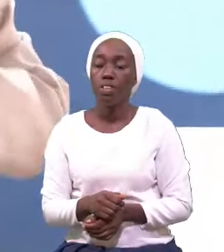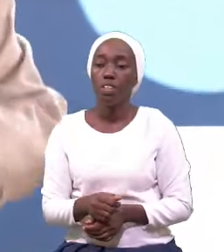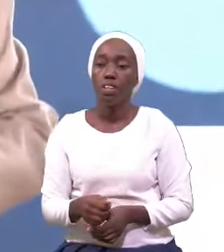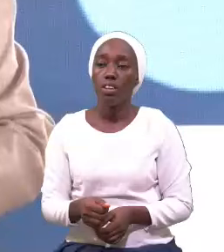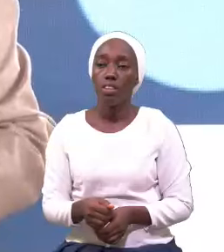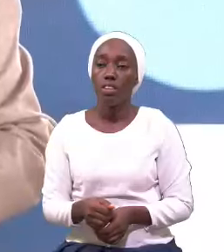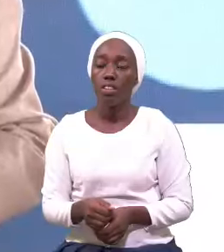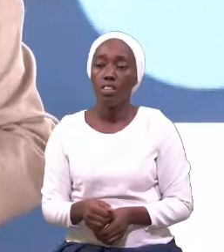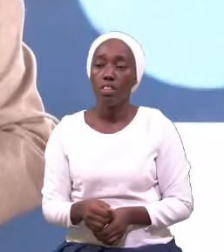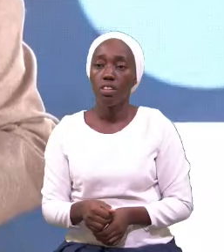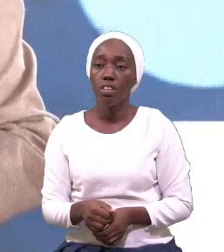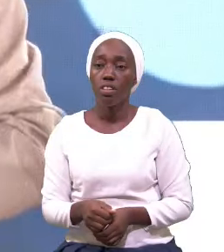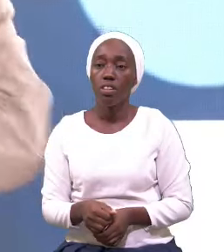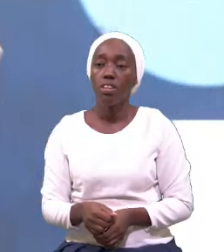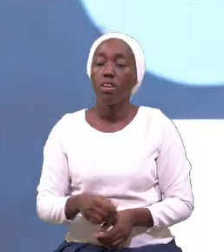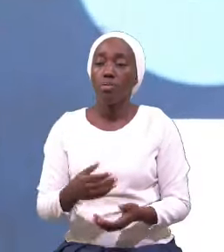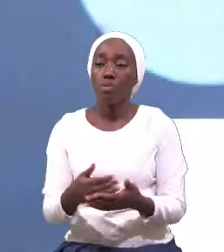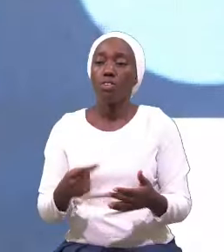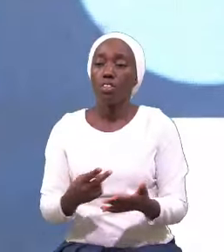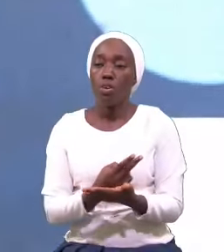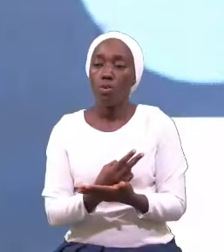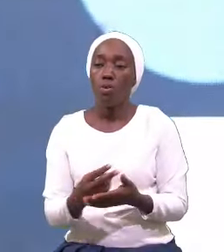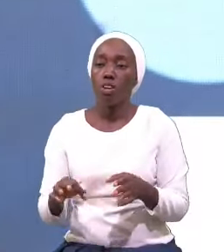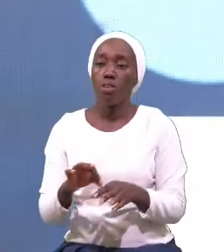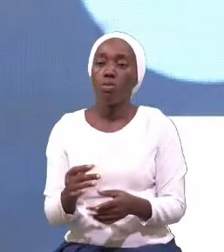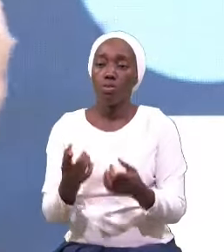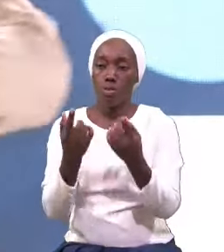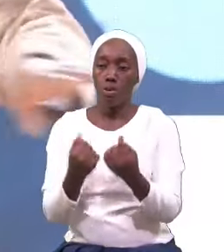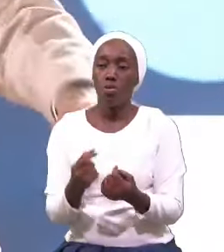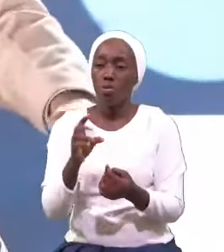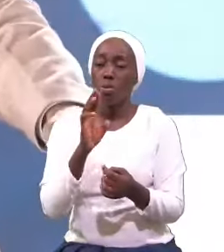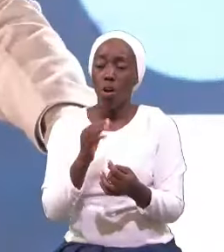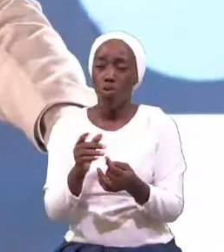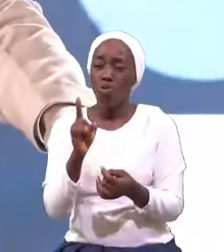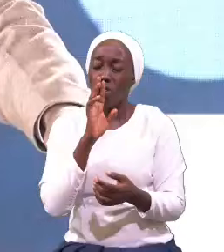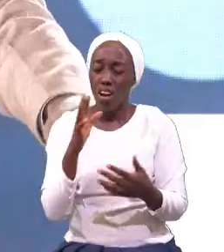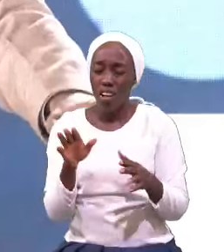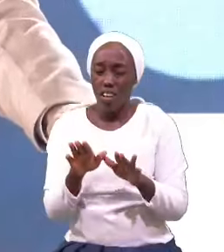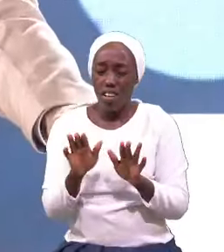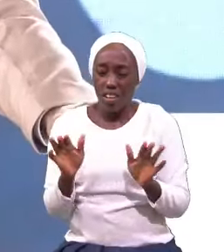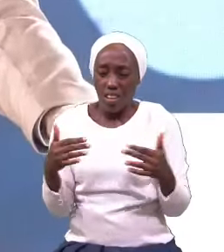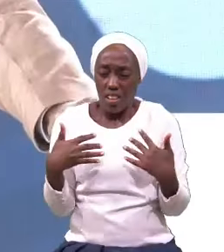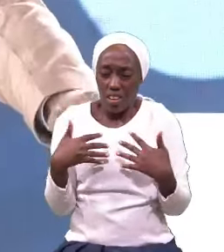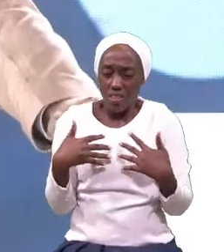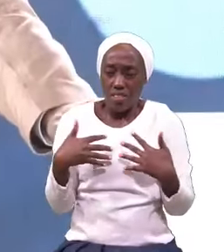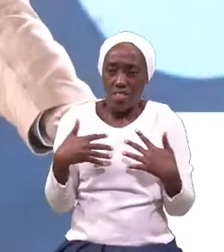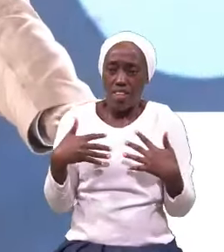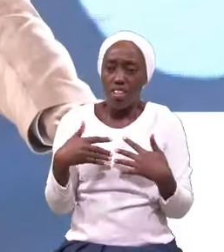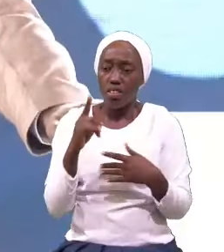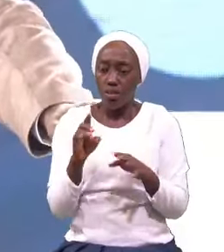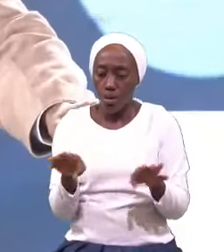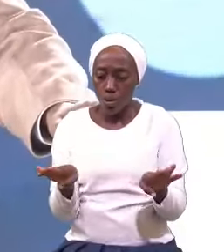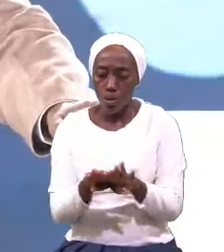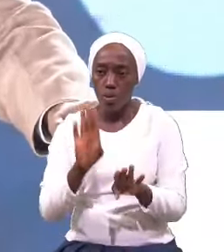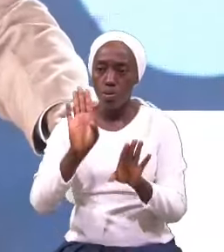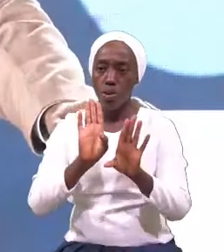Before the Holy Ghost comes, you are afraid. You lock your door.